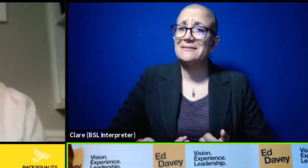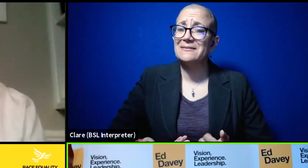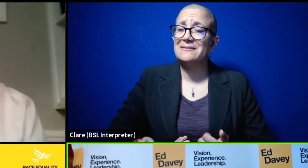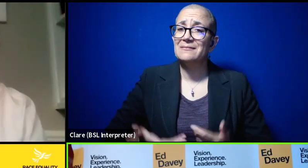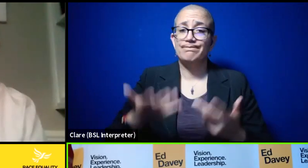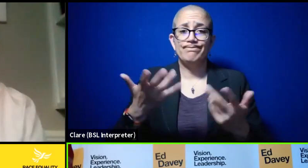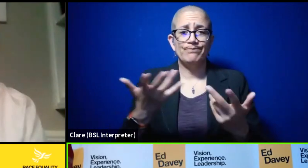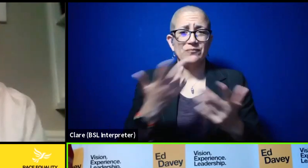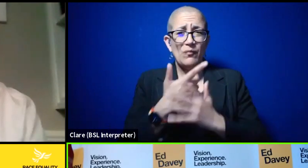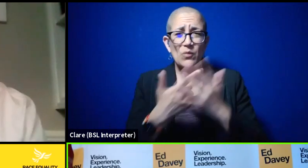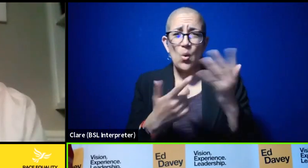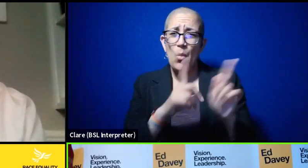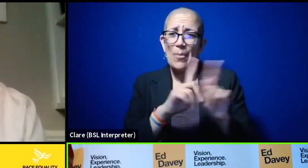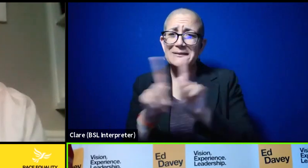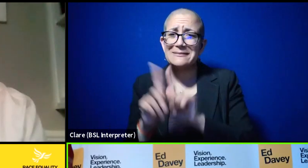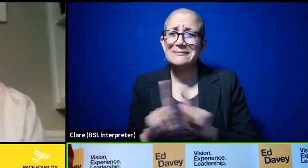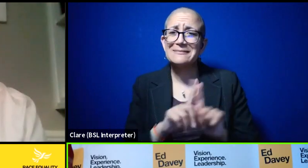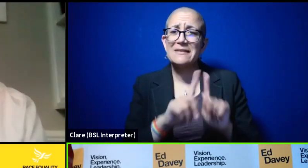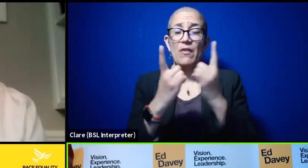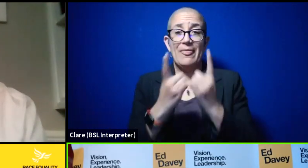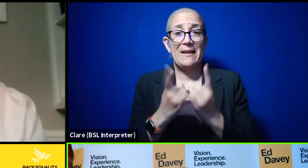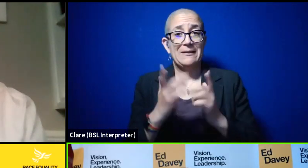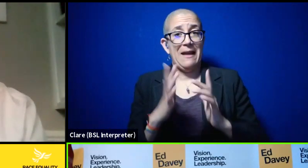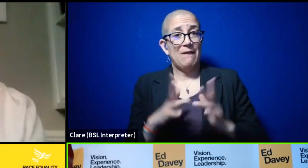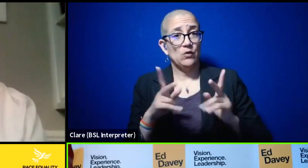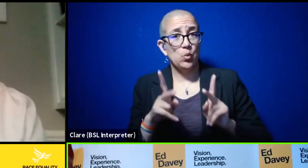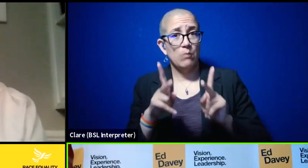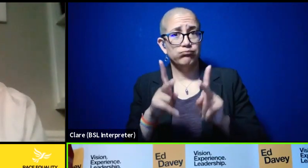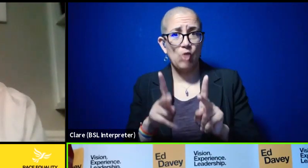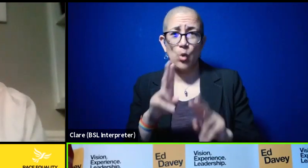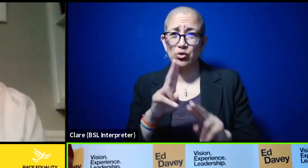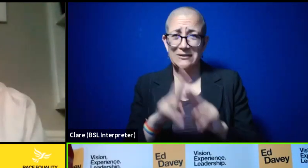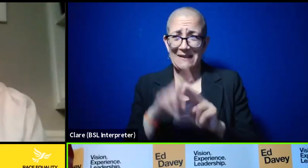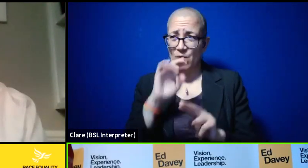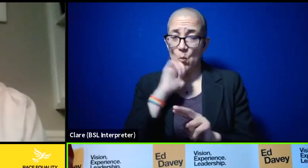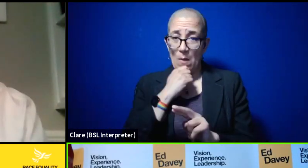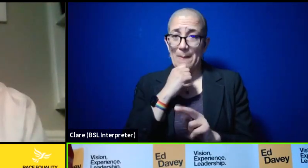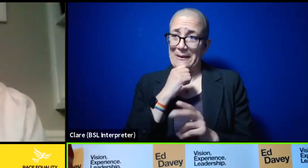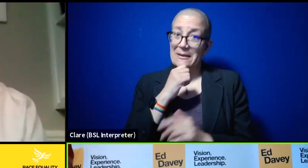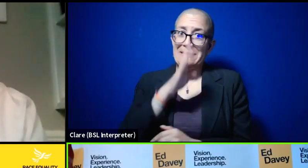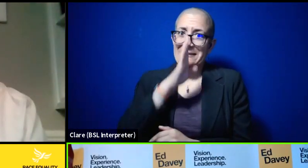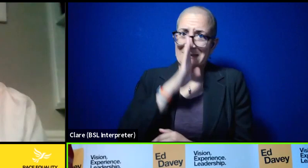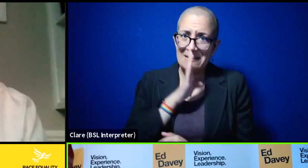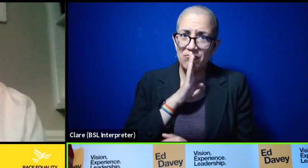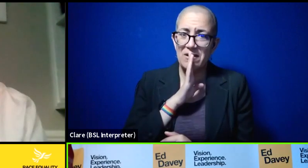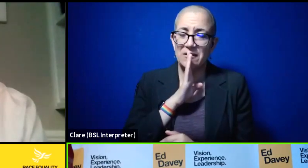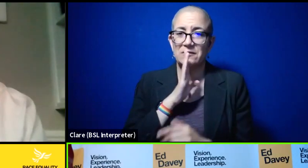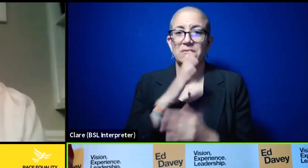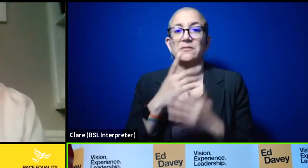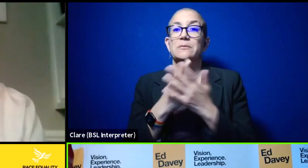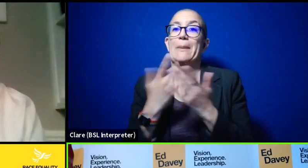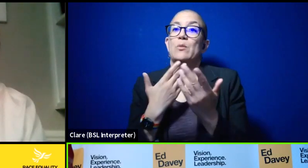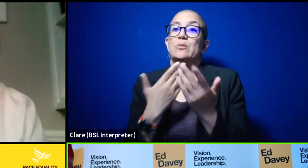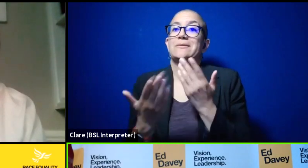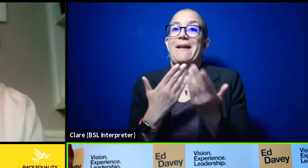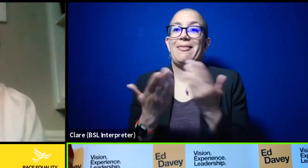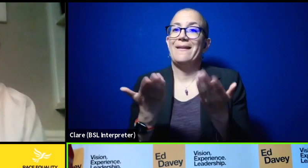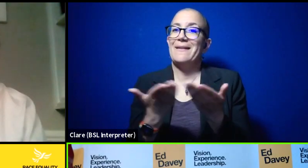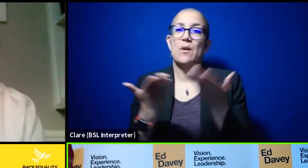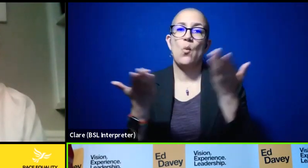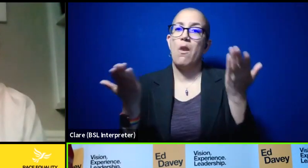all these different things that we have to approach if we're going to be anywhere near serious about tackling these